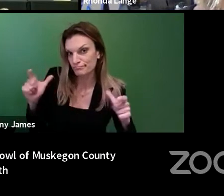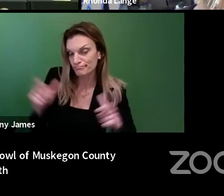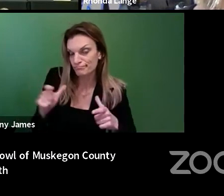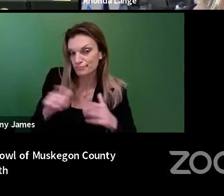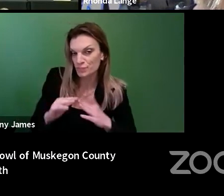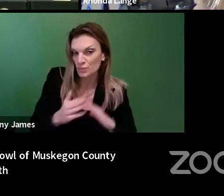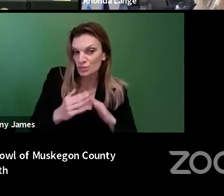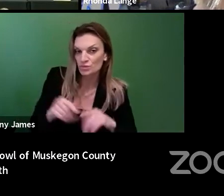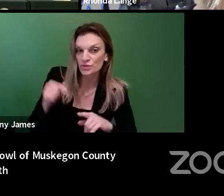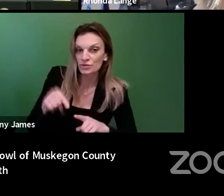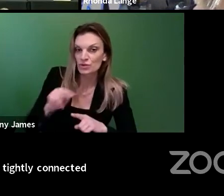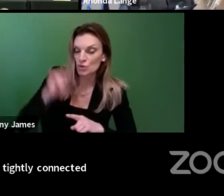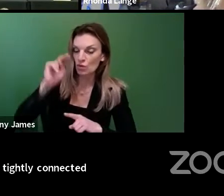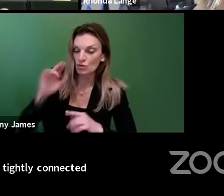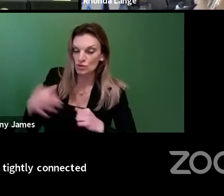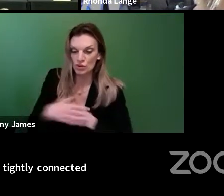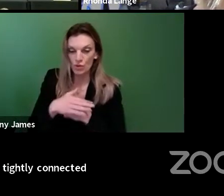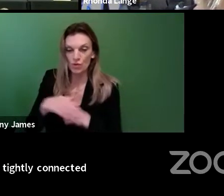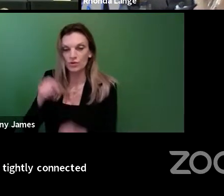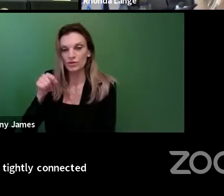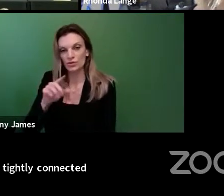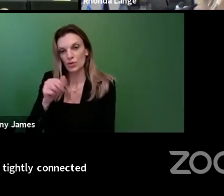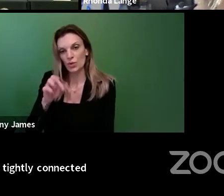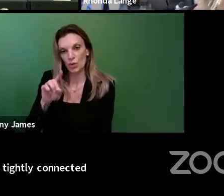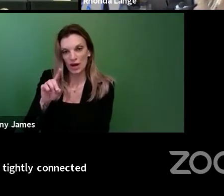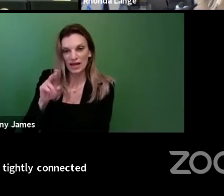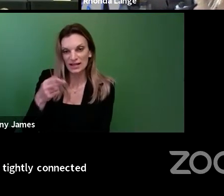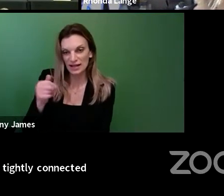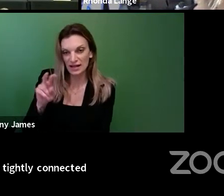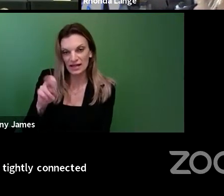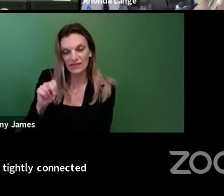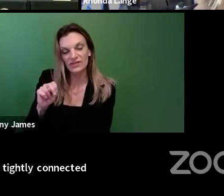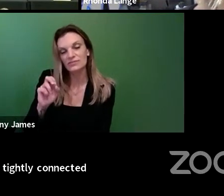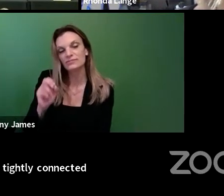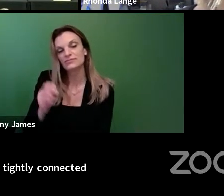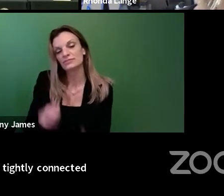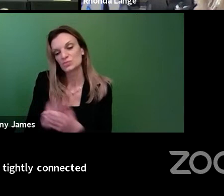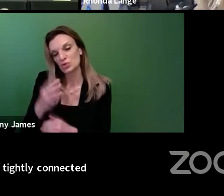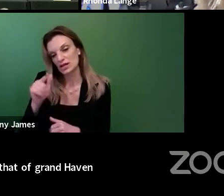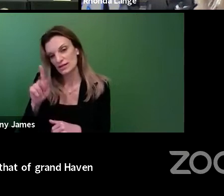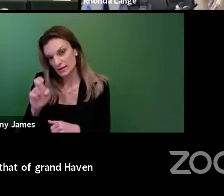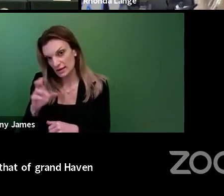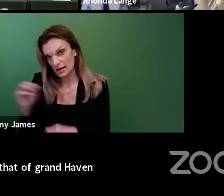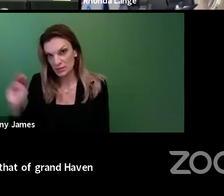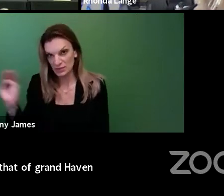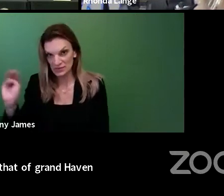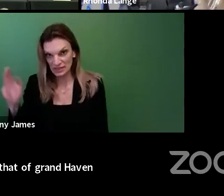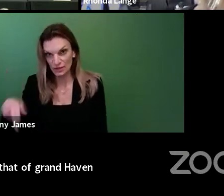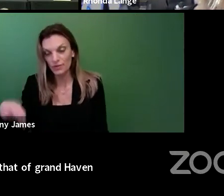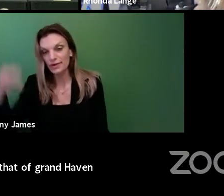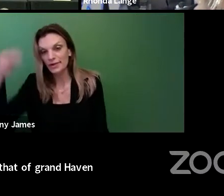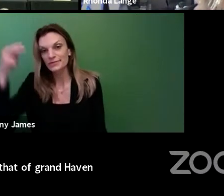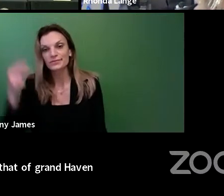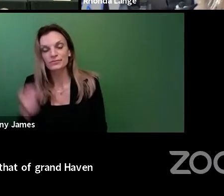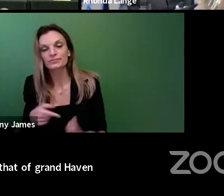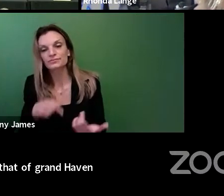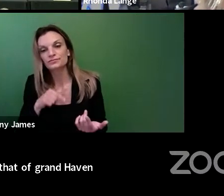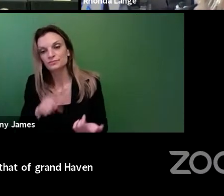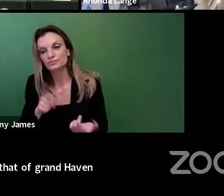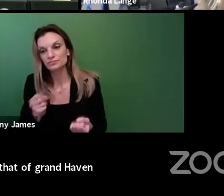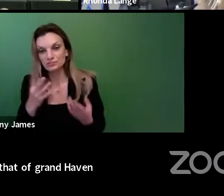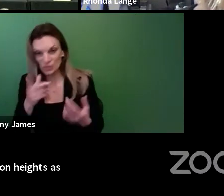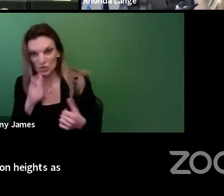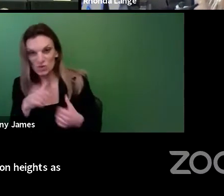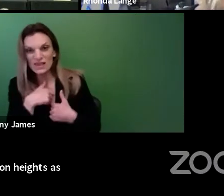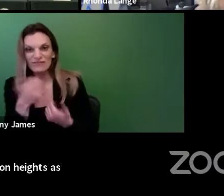communities of Northern Shores to that of Grand Haven and Spring Lake, Muskegon Heights as well. Many people live here